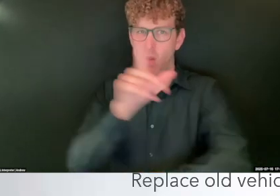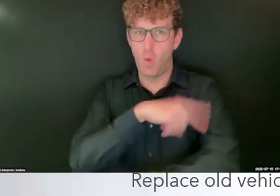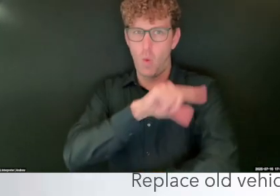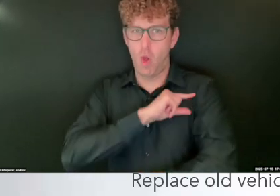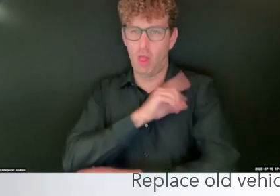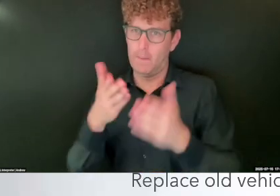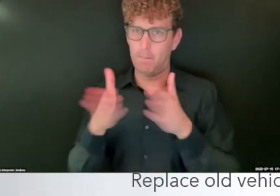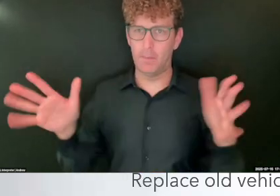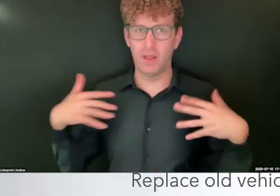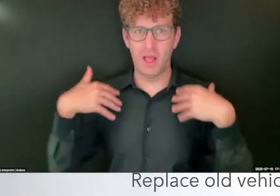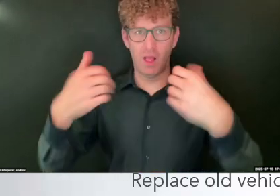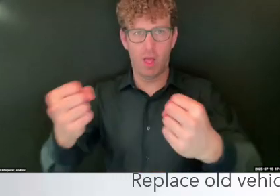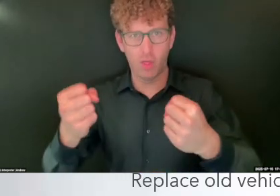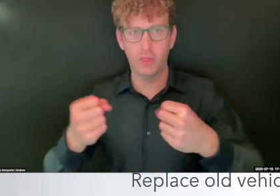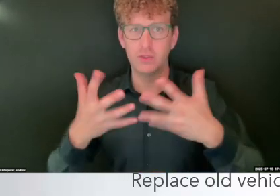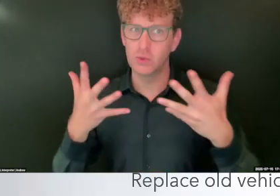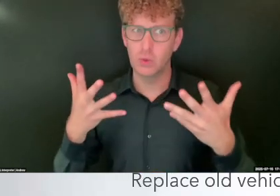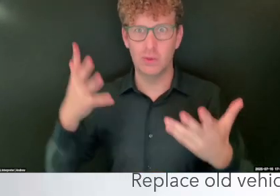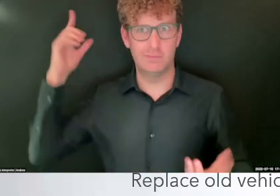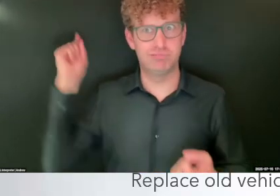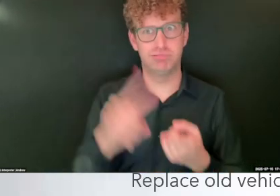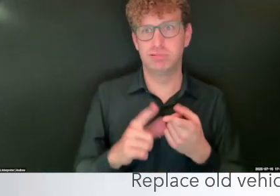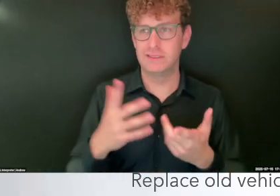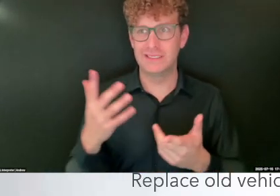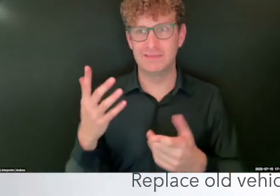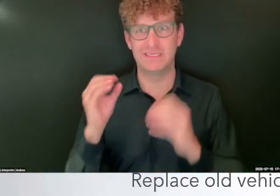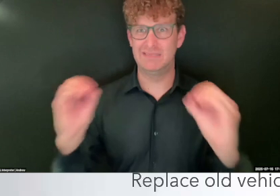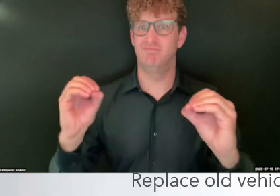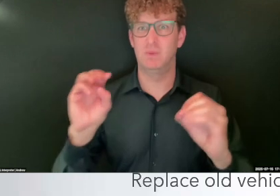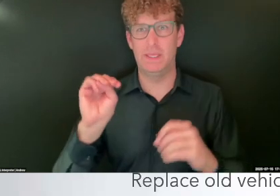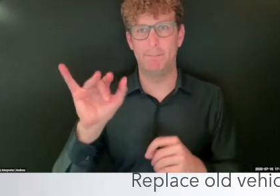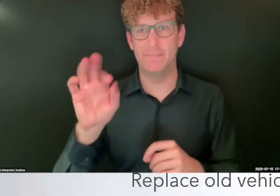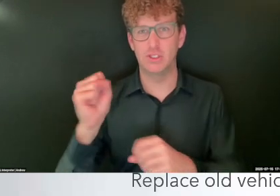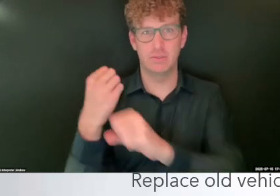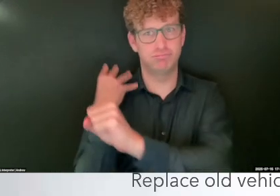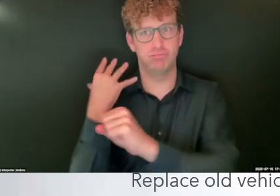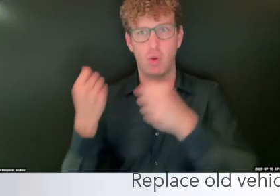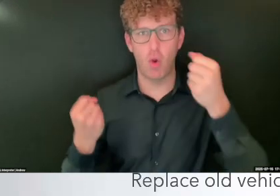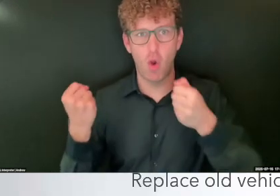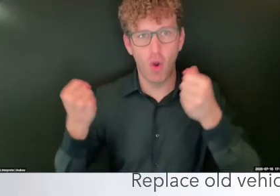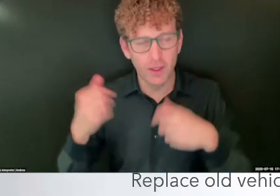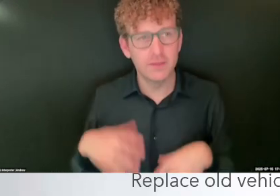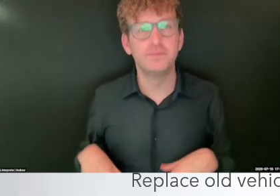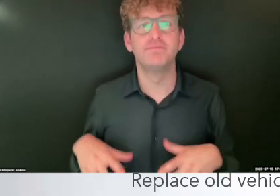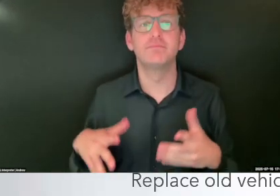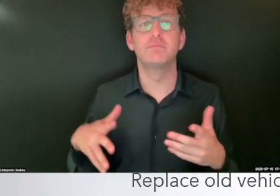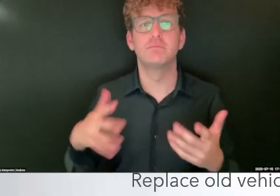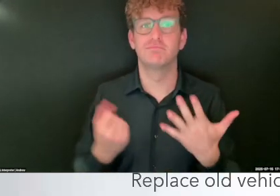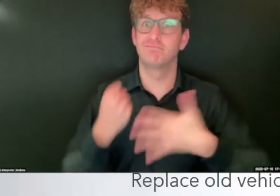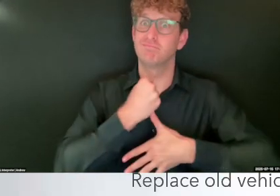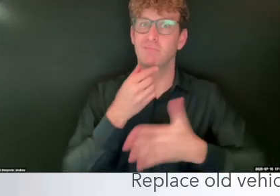deployment, prioritize funding community-identified solutions, and alleviate environmental harms